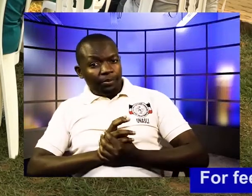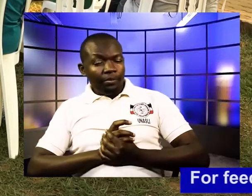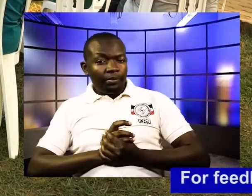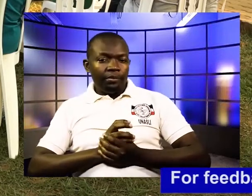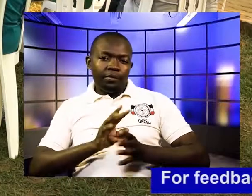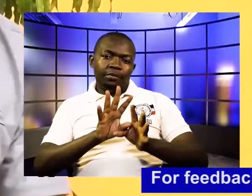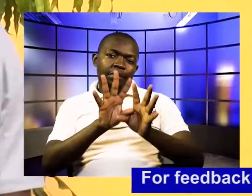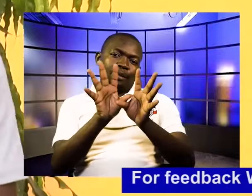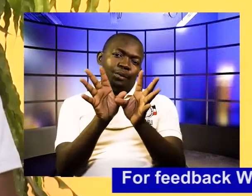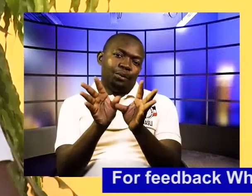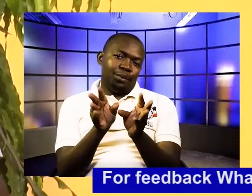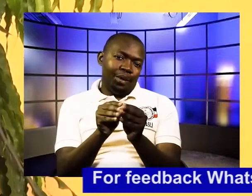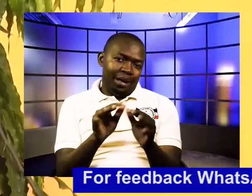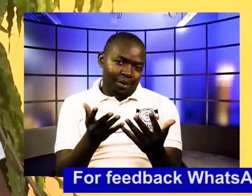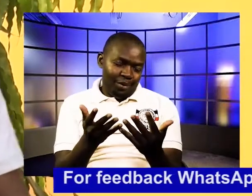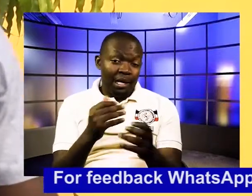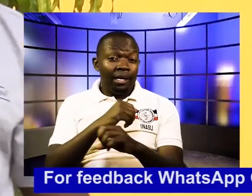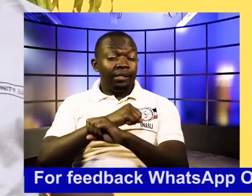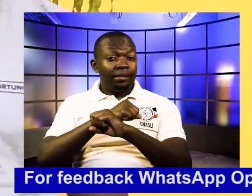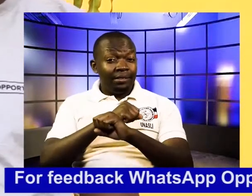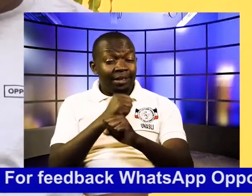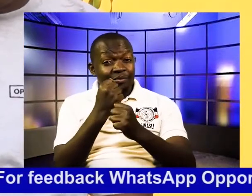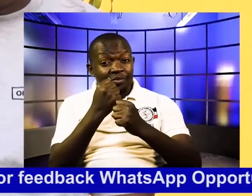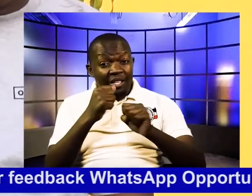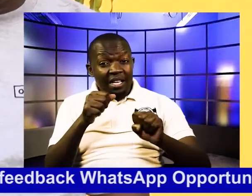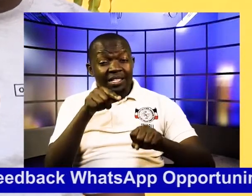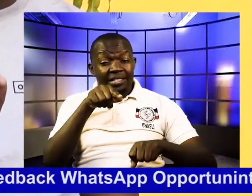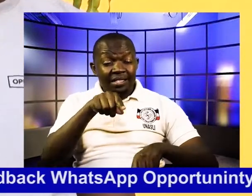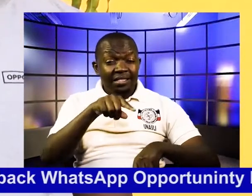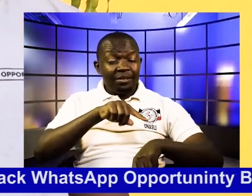to sum it up, safeguarding is when